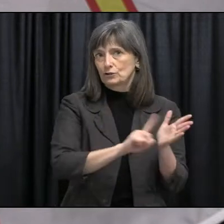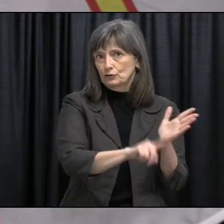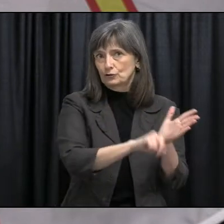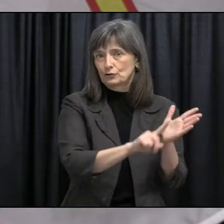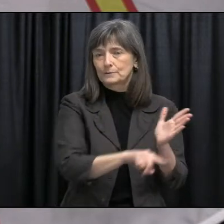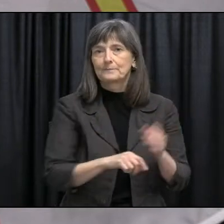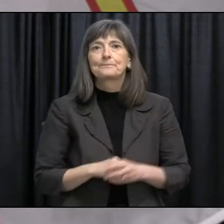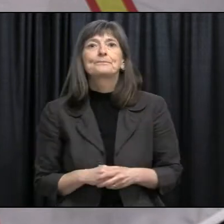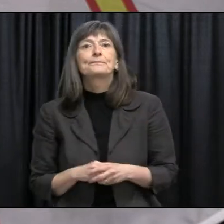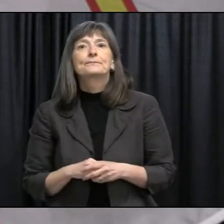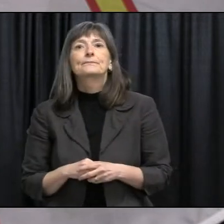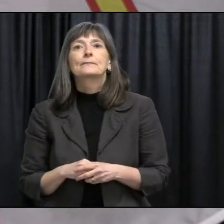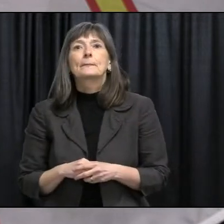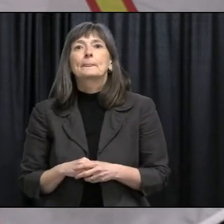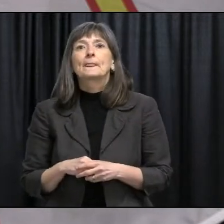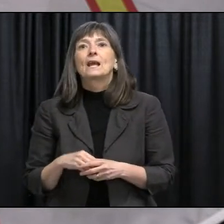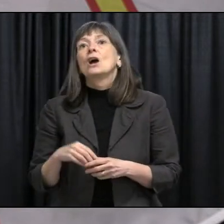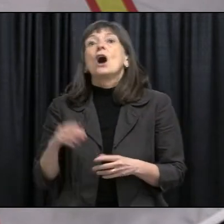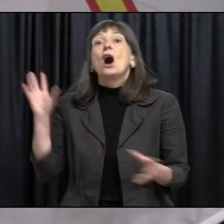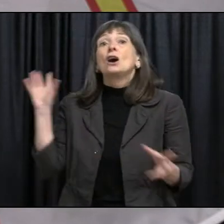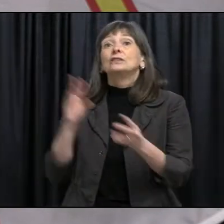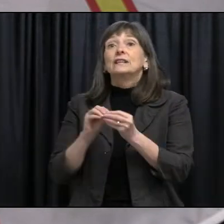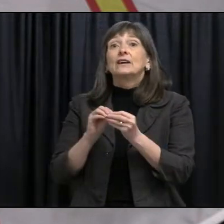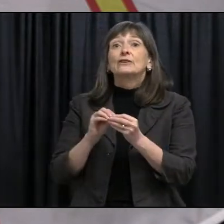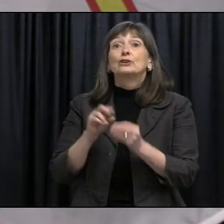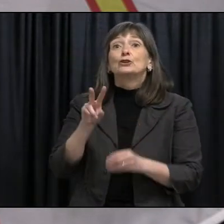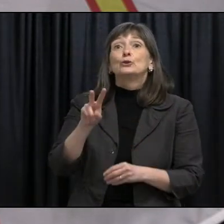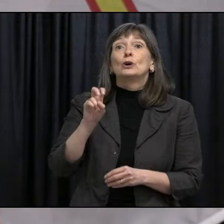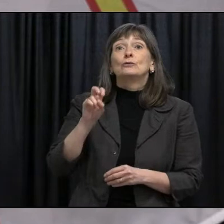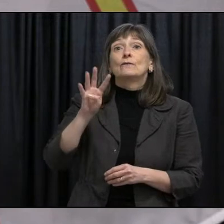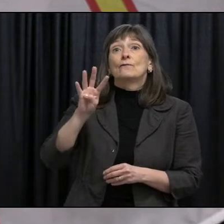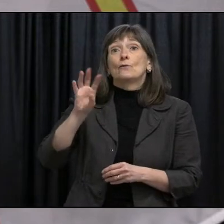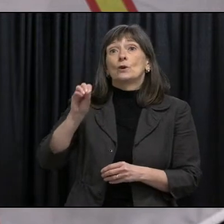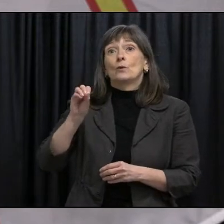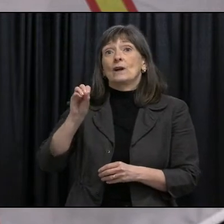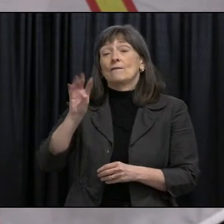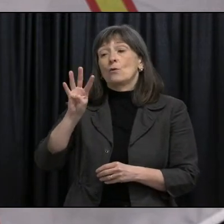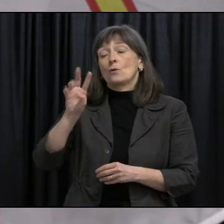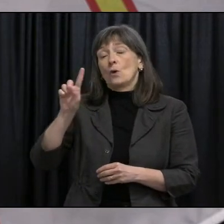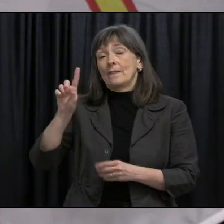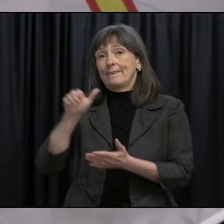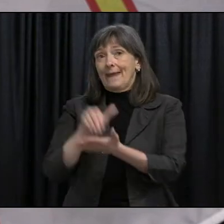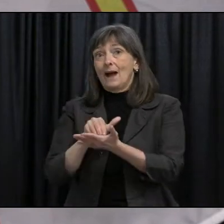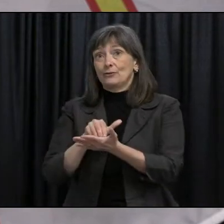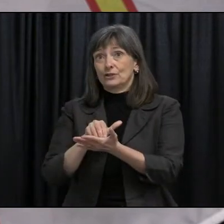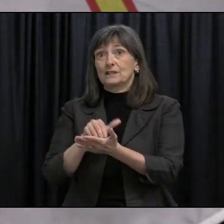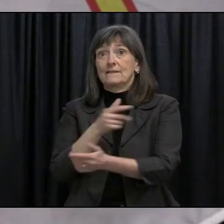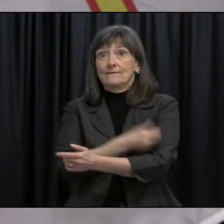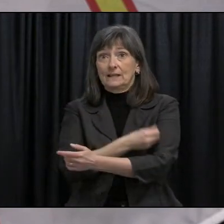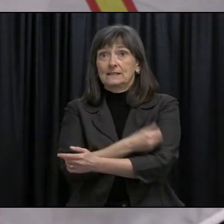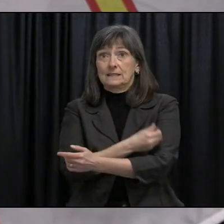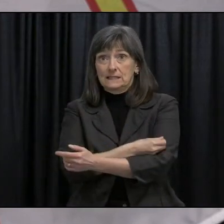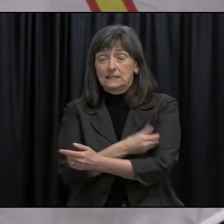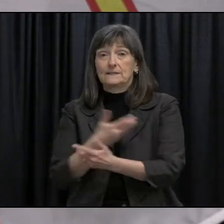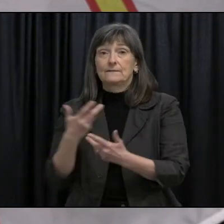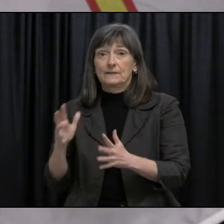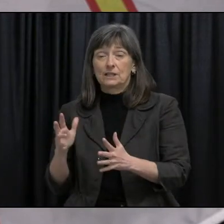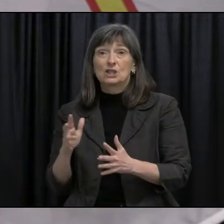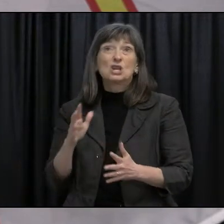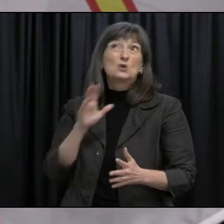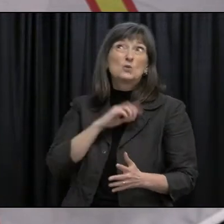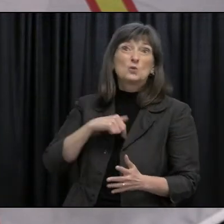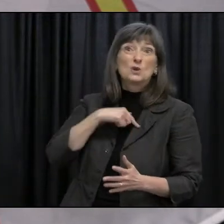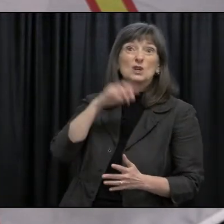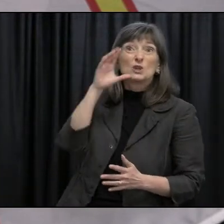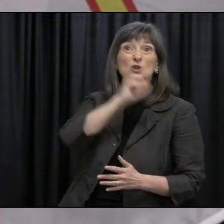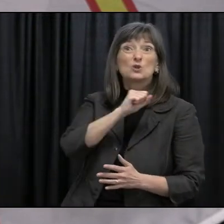received at least 1 dose of COVID vaccine. We expect that we will reach 50% of our eligible population vaccinated with at least